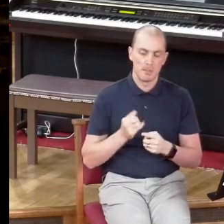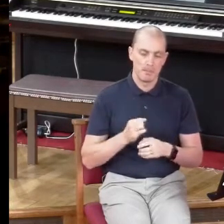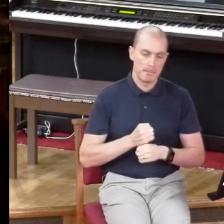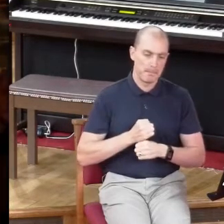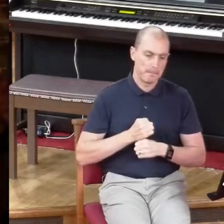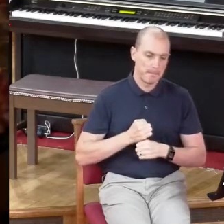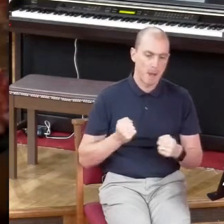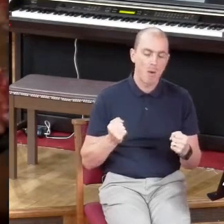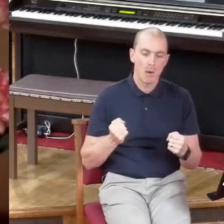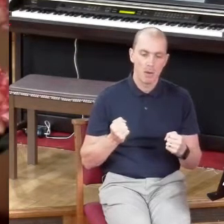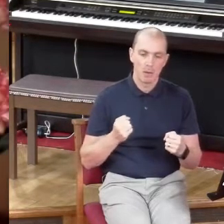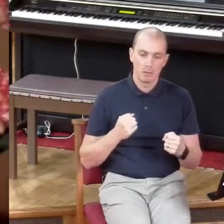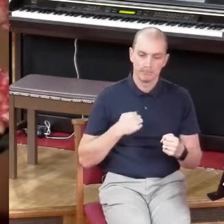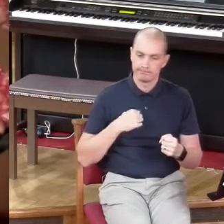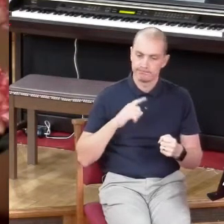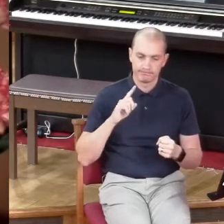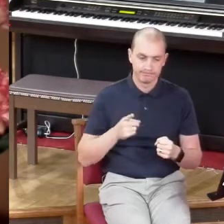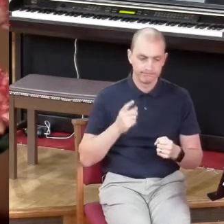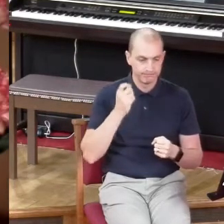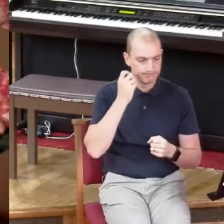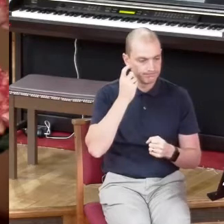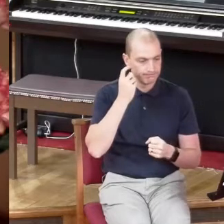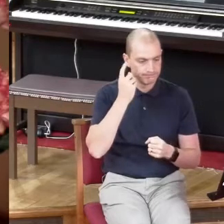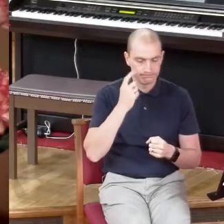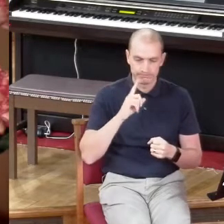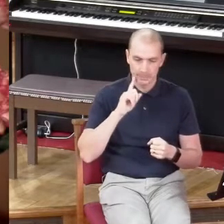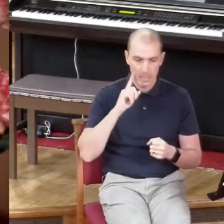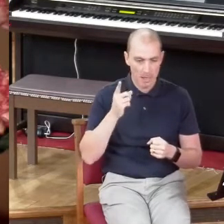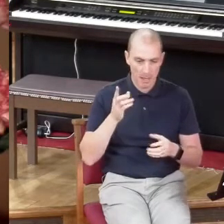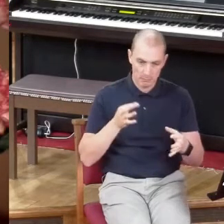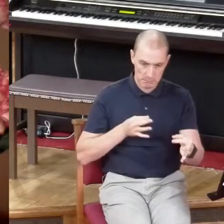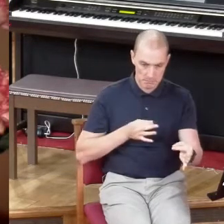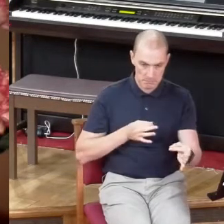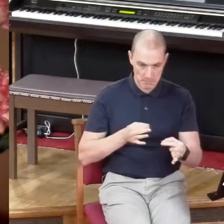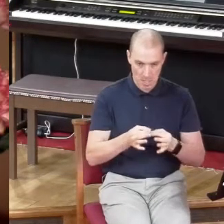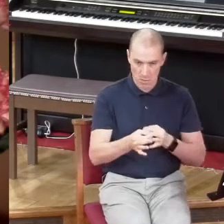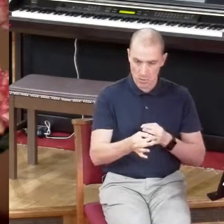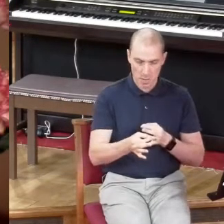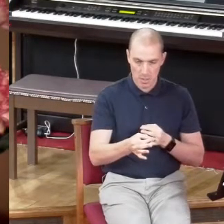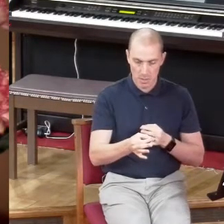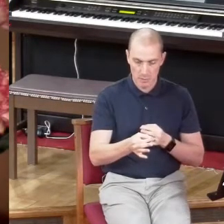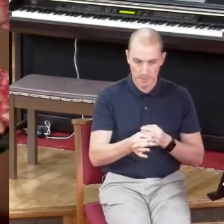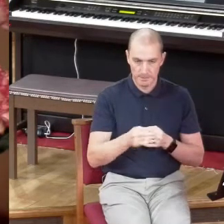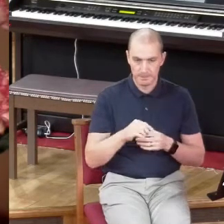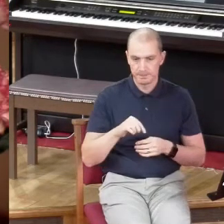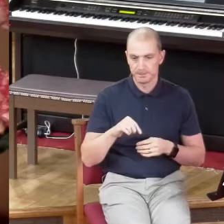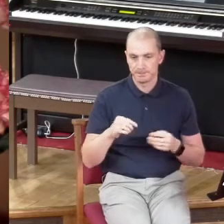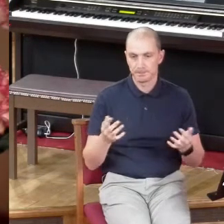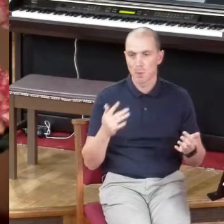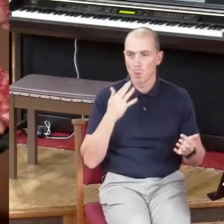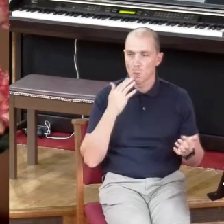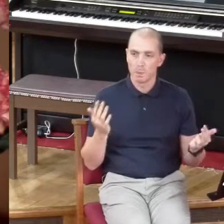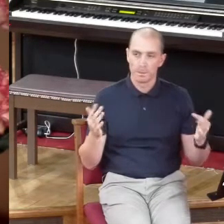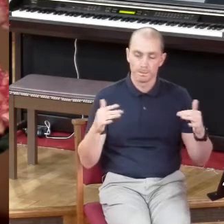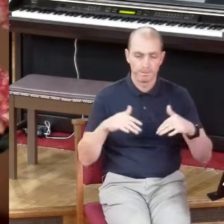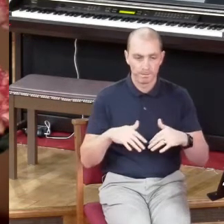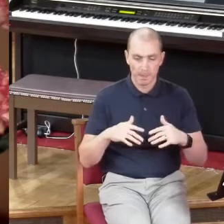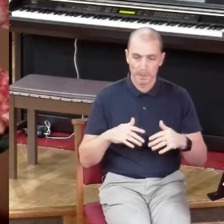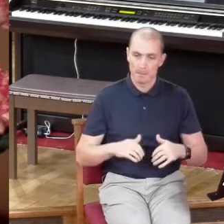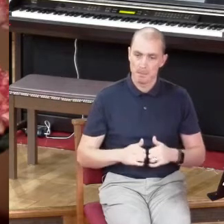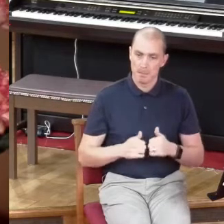our understanding and beyond measure, We come this morning to worship you, for you